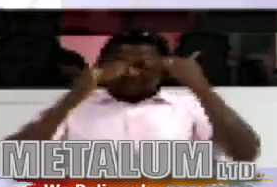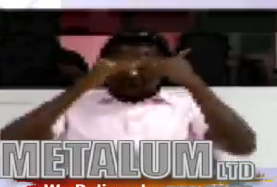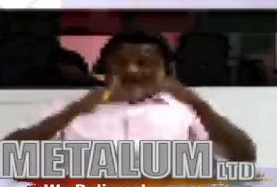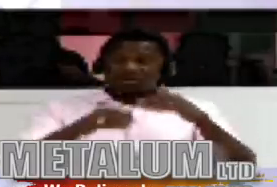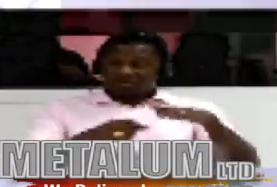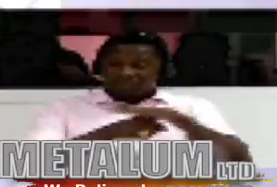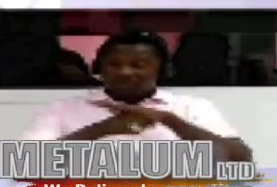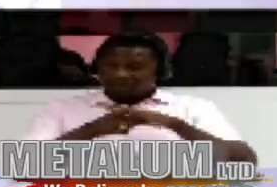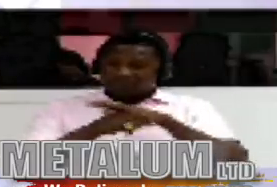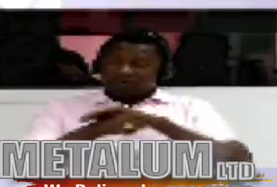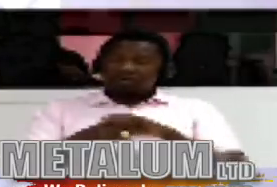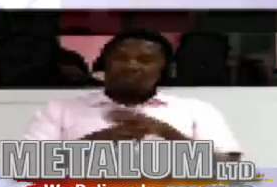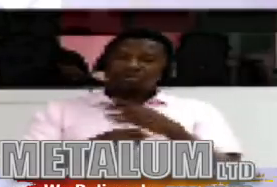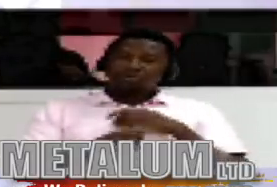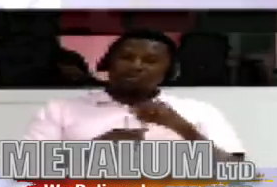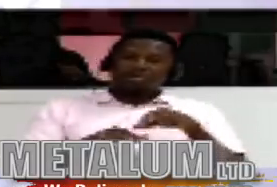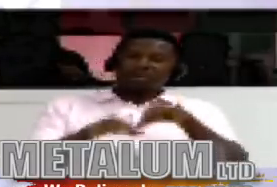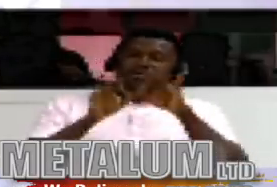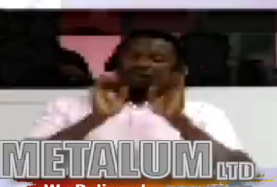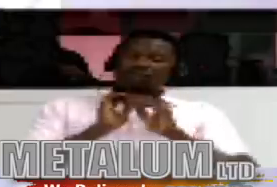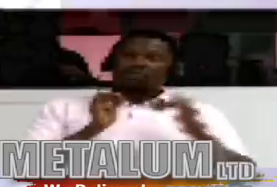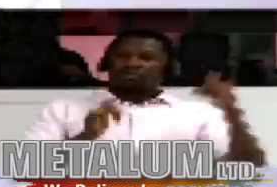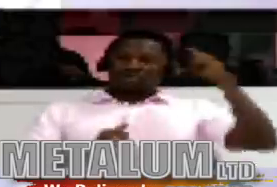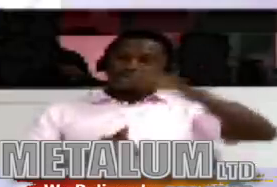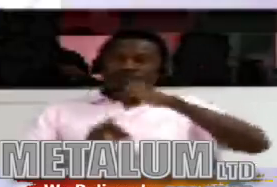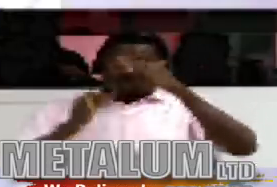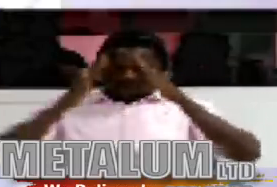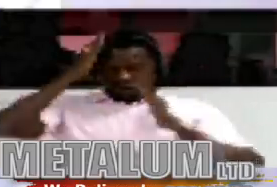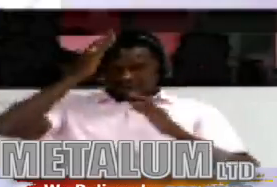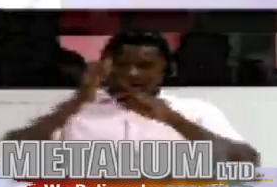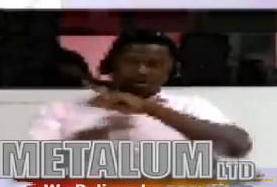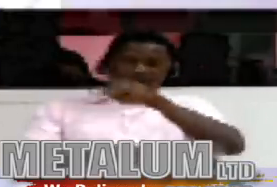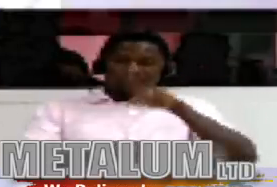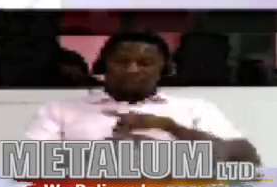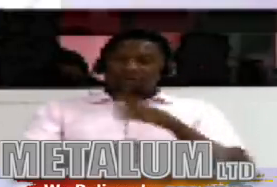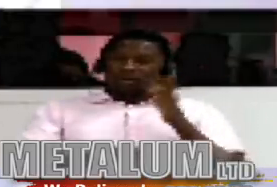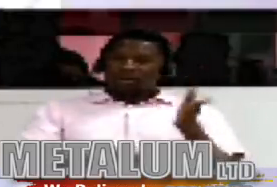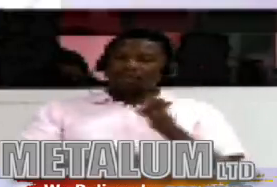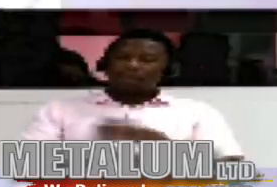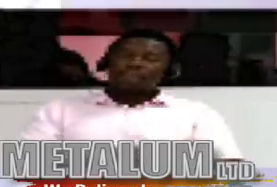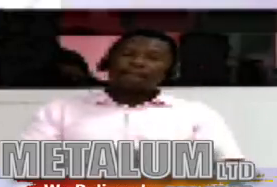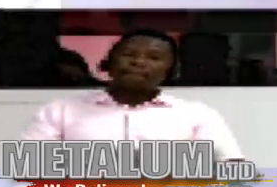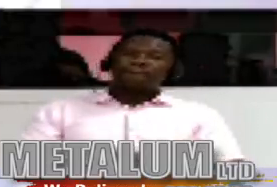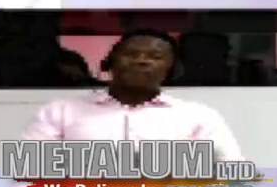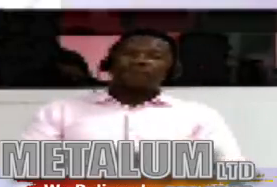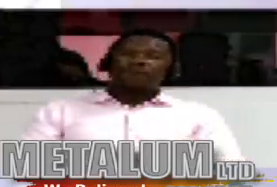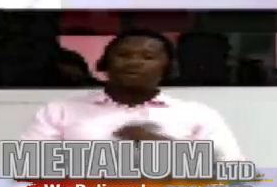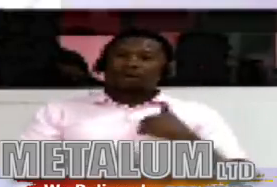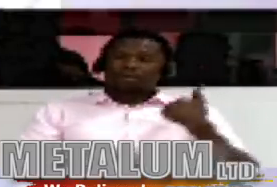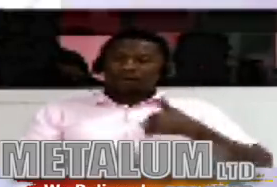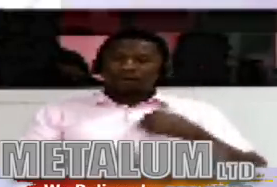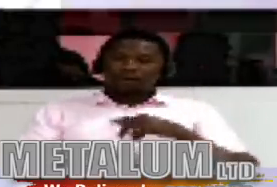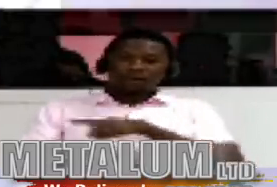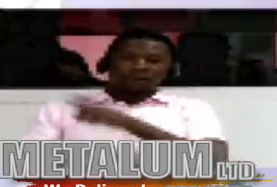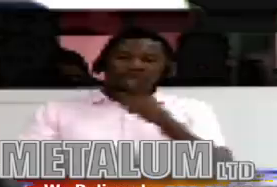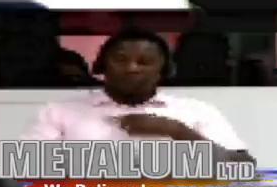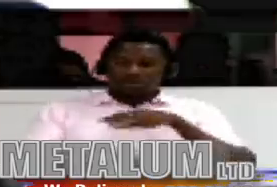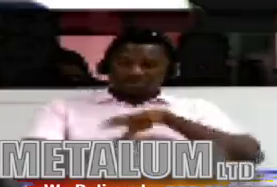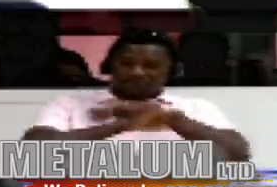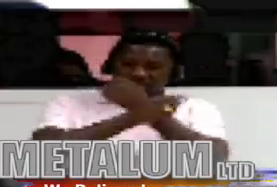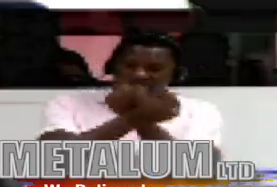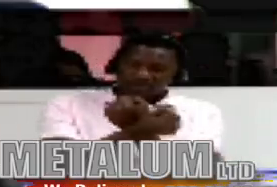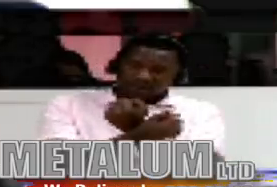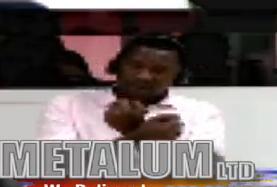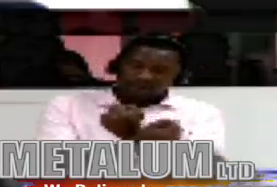loaded. And then we were taken to Yundum Barracks. In terms of the people that they were arresting,